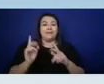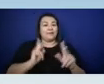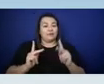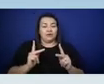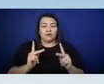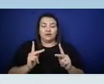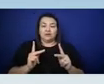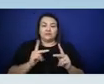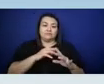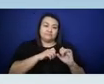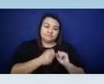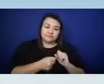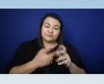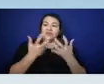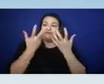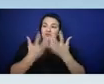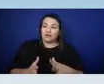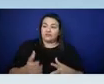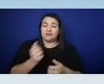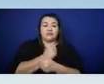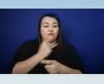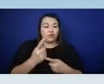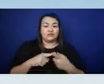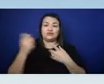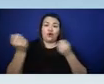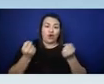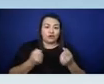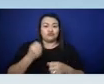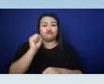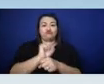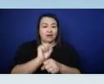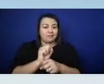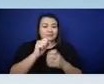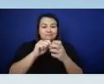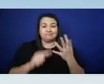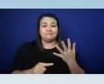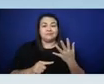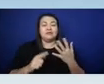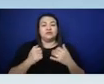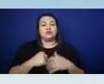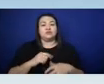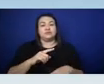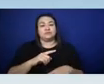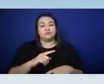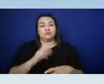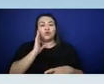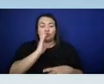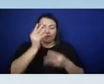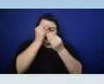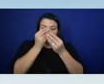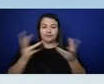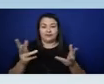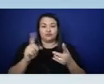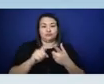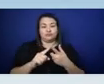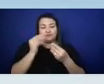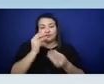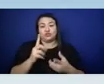Those other resources on our webpage as well. It's not just the feelings of loneliness and isolation, but it's people feeling